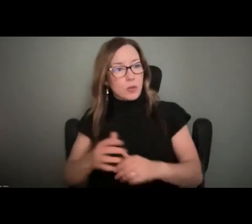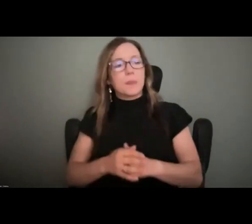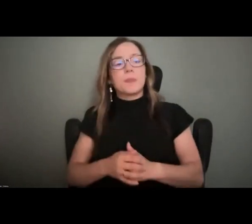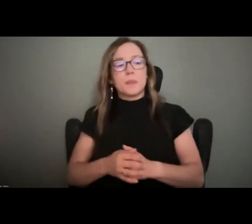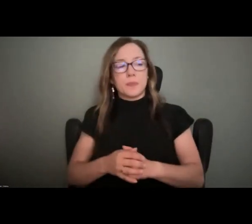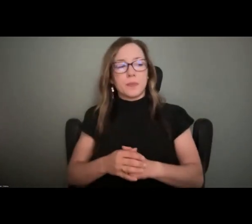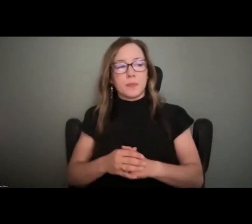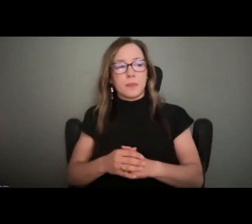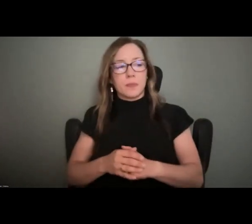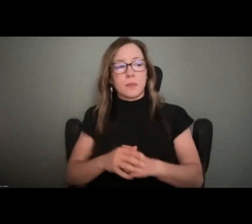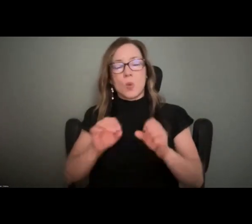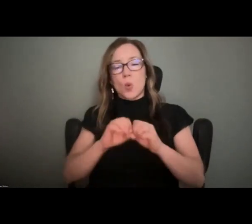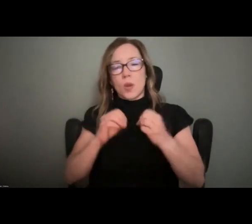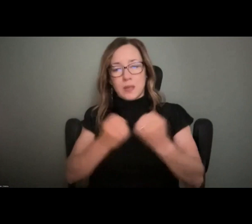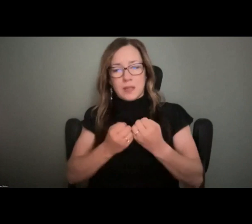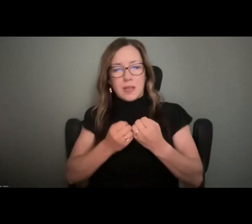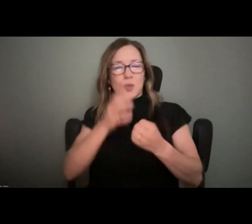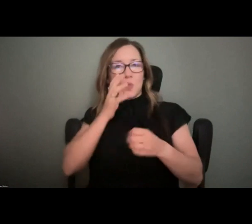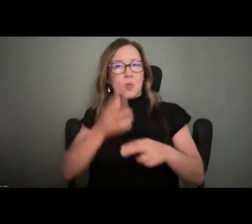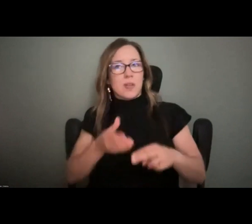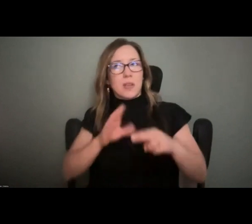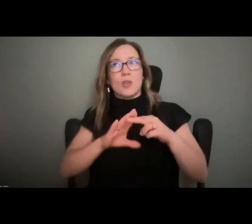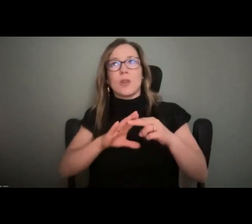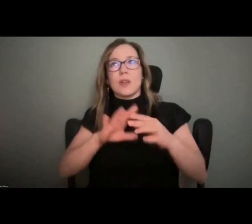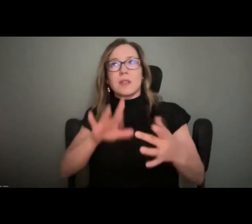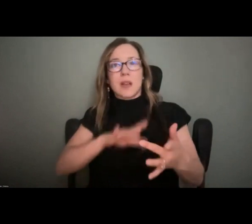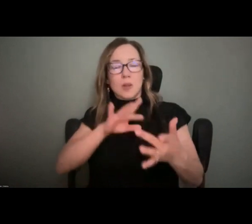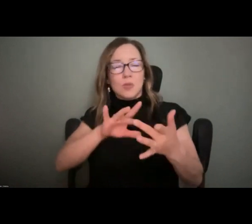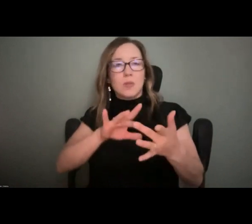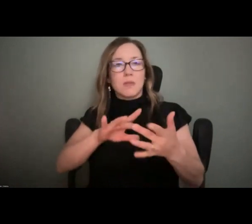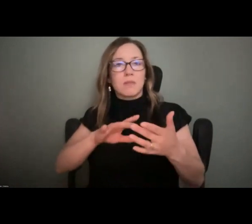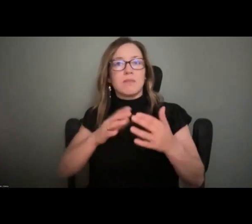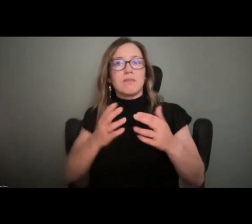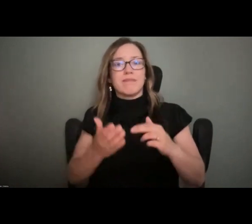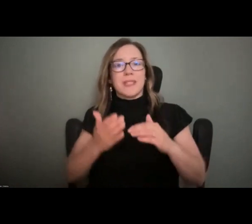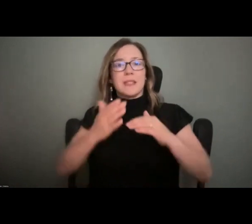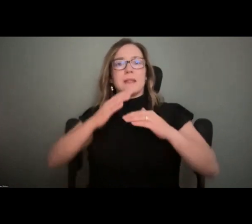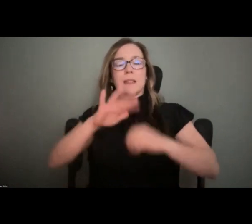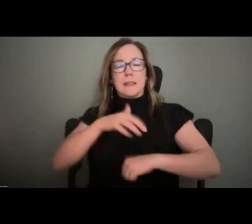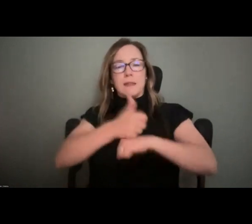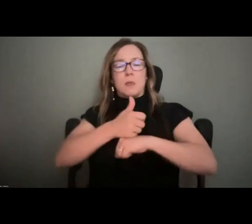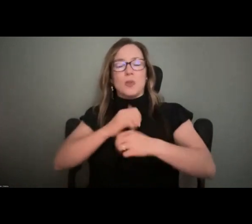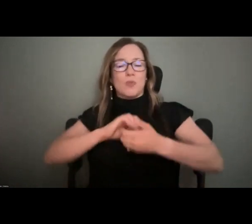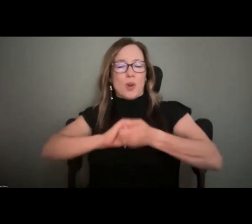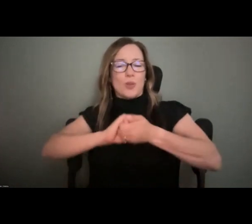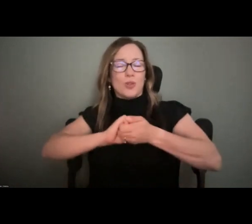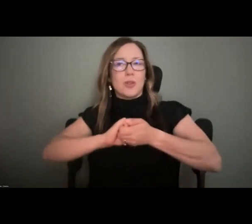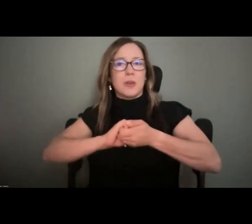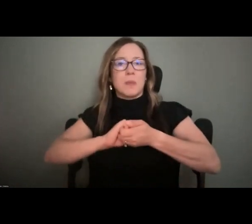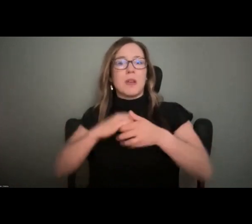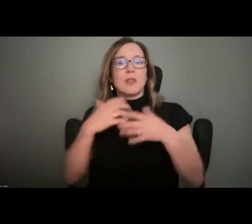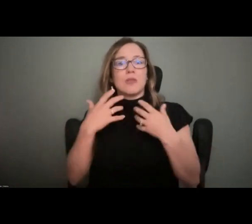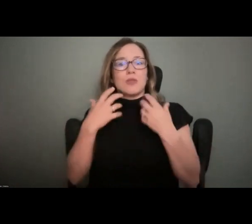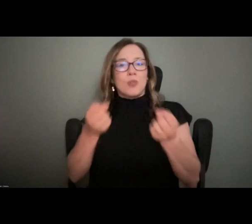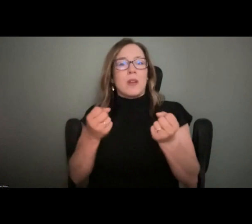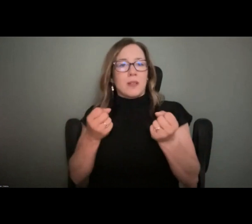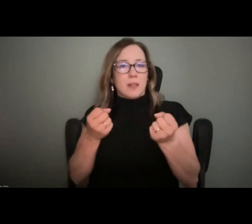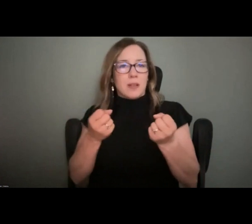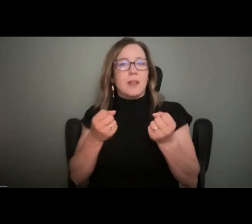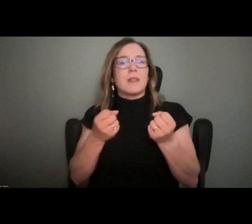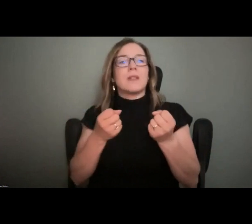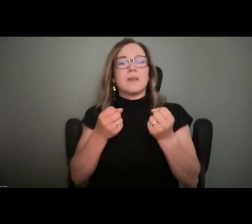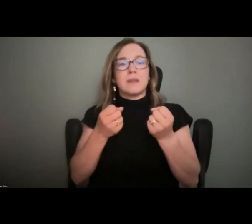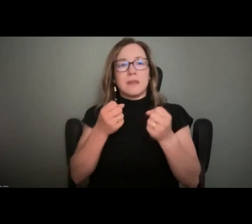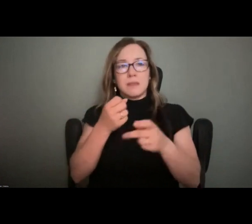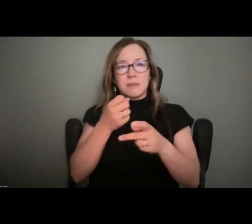how organizations can increase outreach, build partnerships, and strengthen status services to help family caregivers of